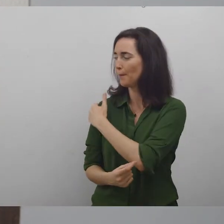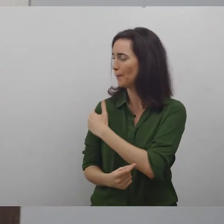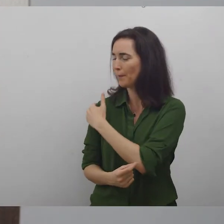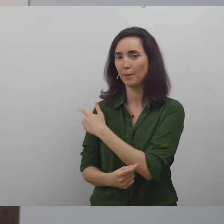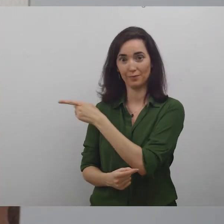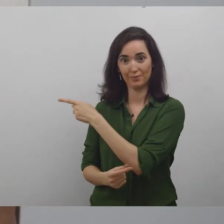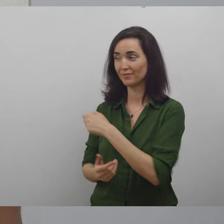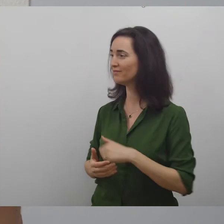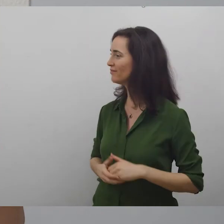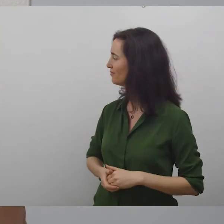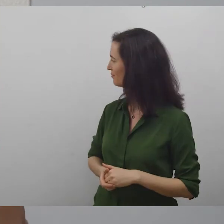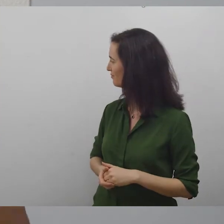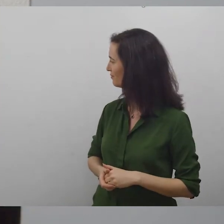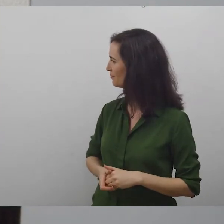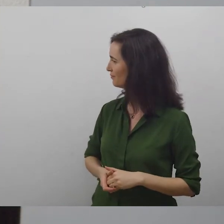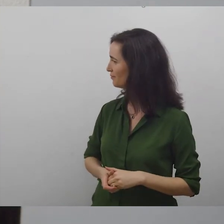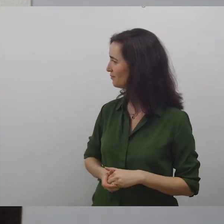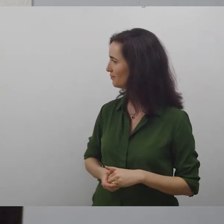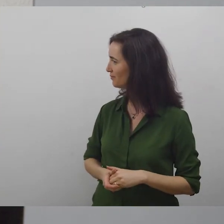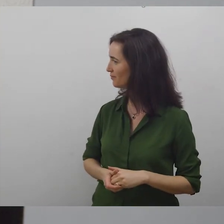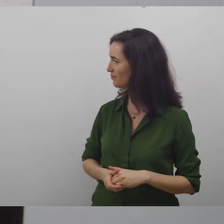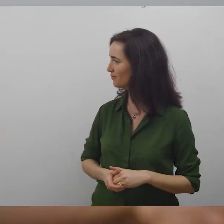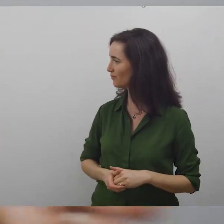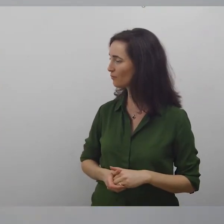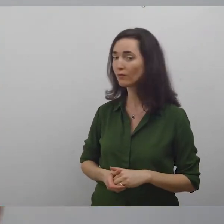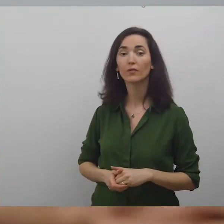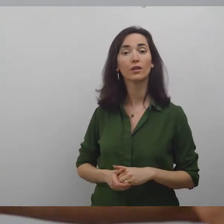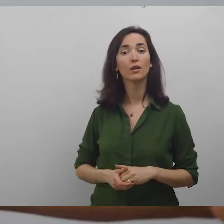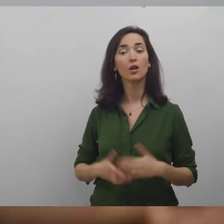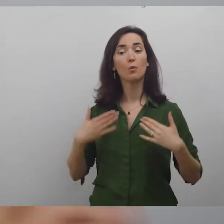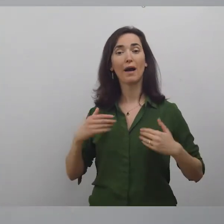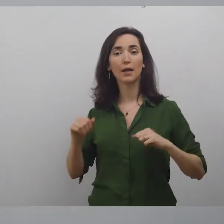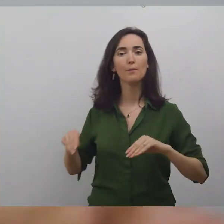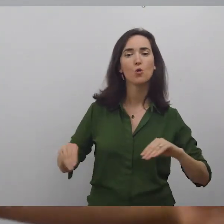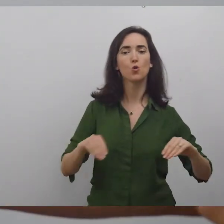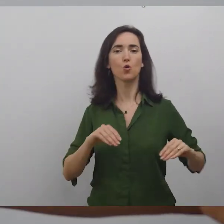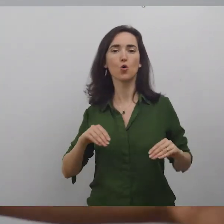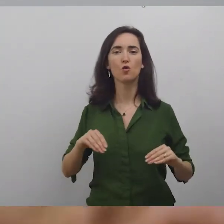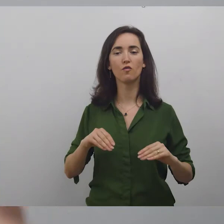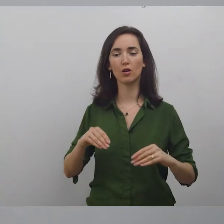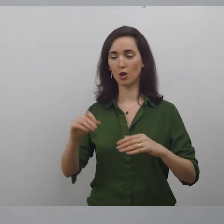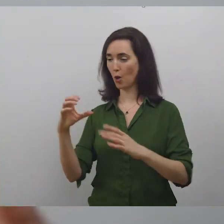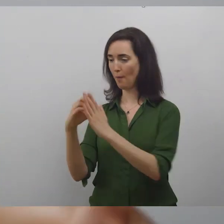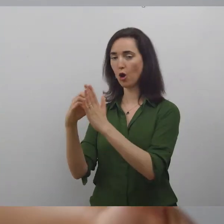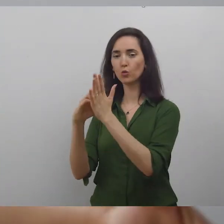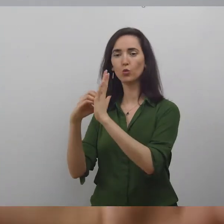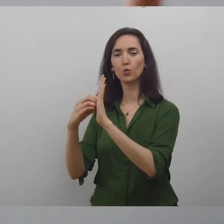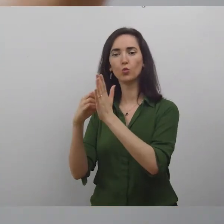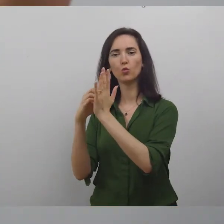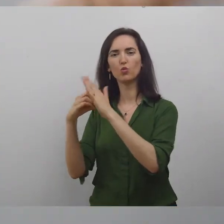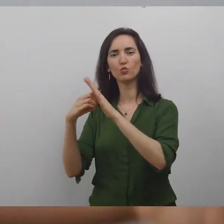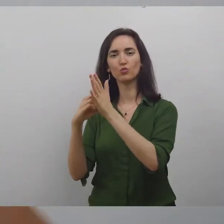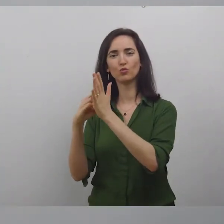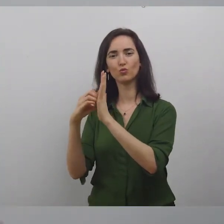to kind of dig in the area a little bit. And another way to help yourself out is to do a little bit of movement with that